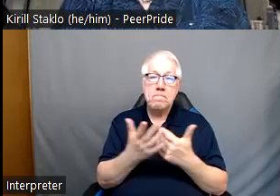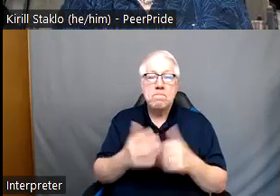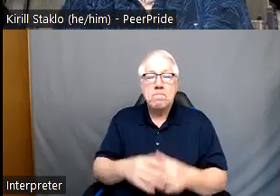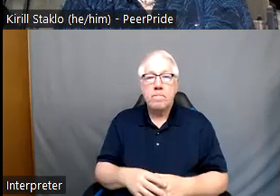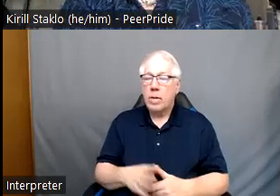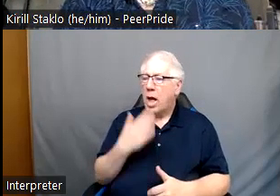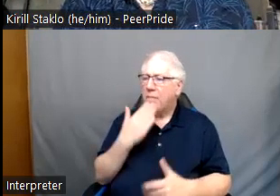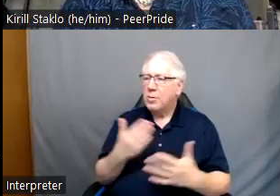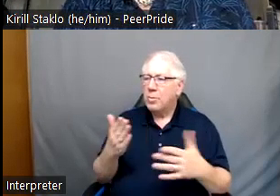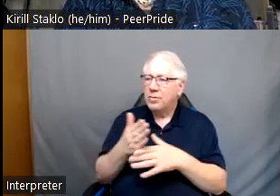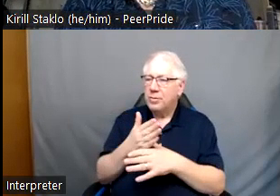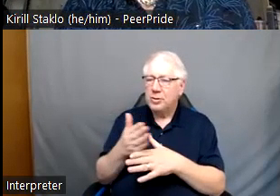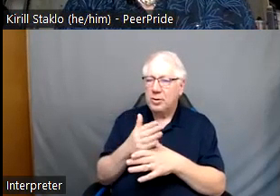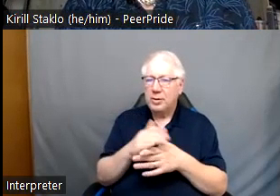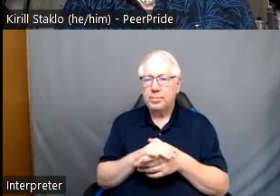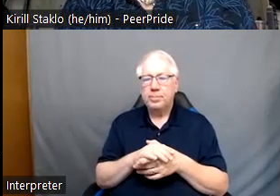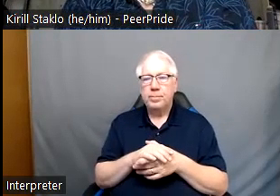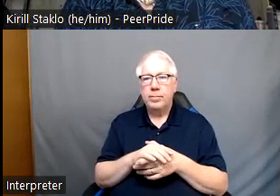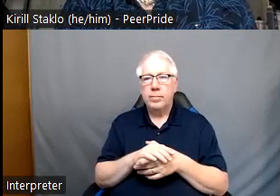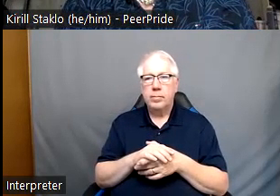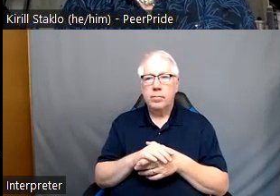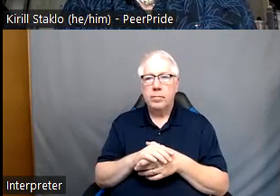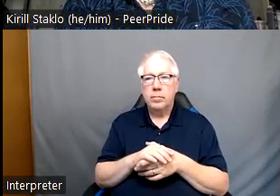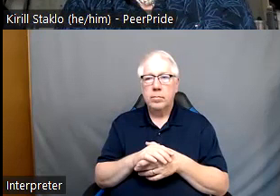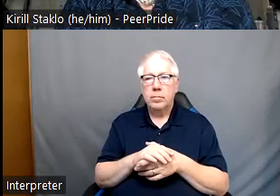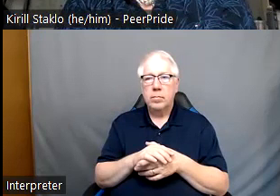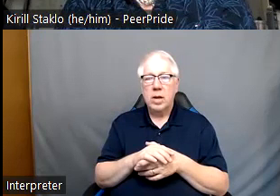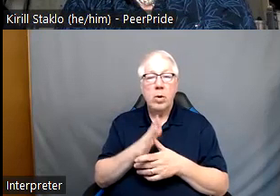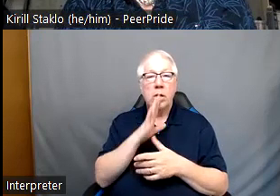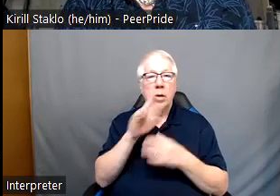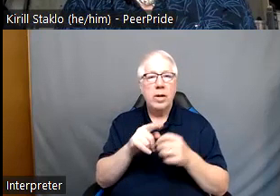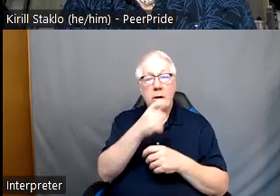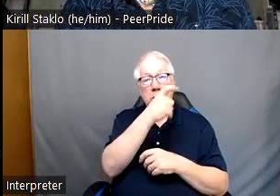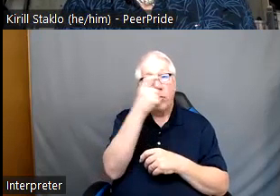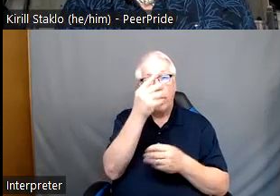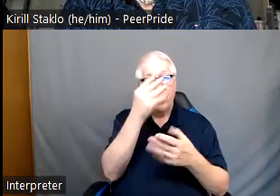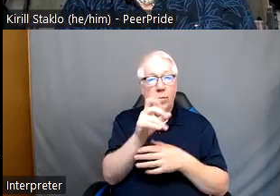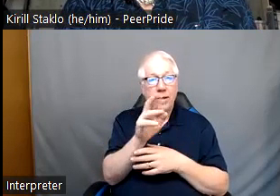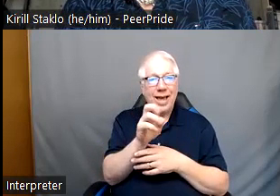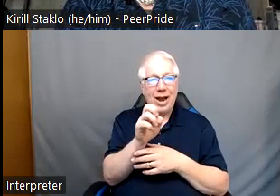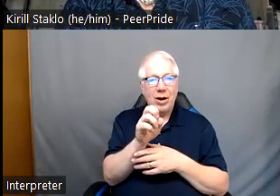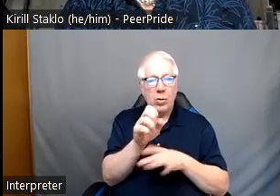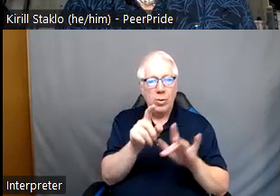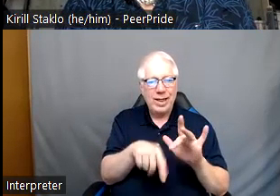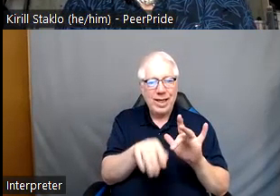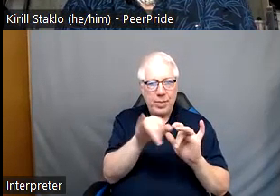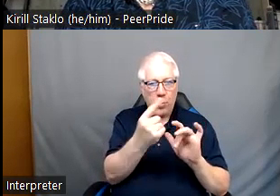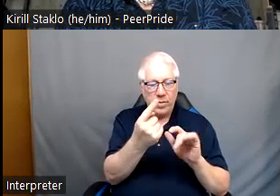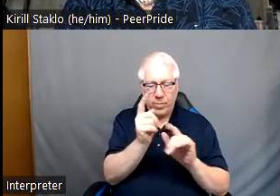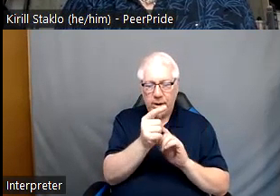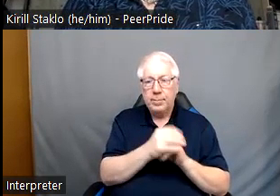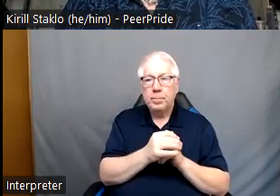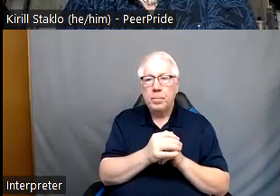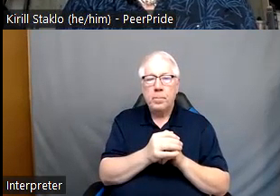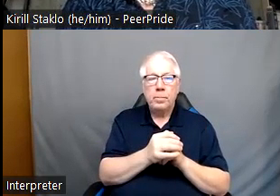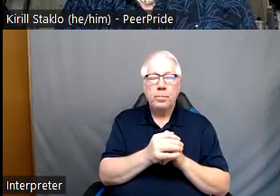Thank you so much for sharing that. And I was just going to talk about trauma-informed care, so we'll skip that one for a little bit. But